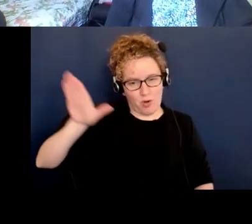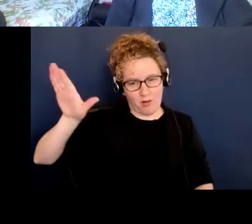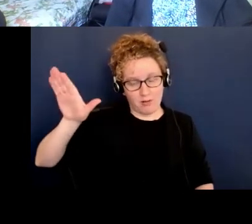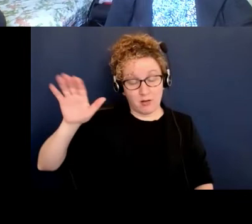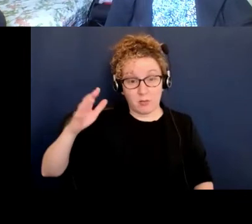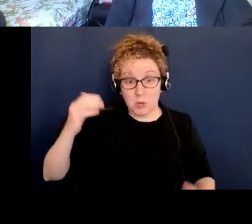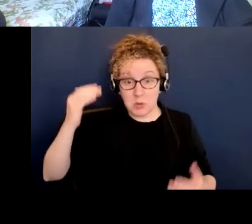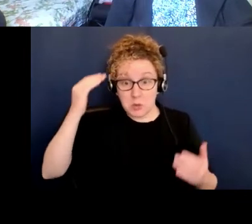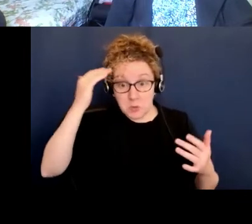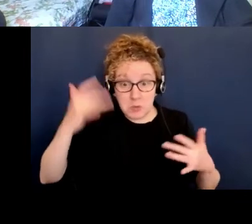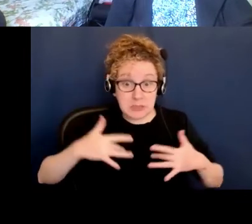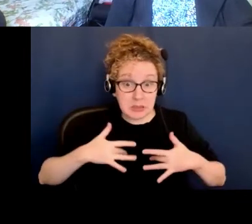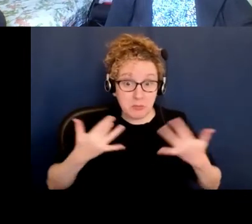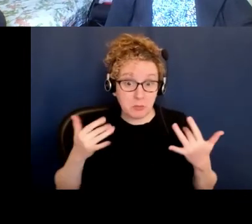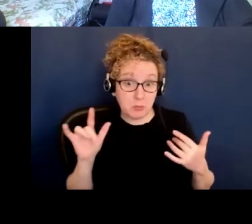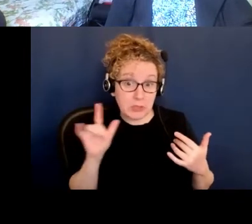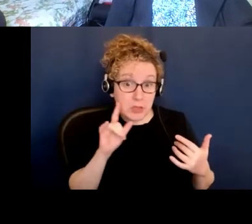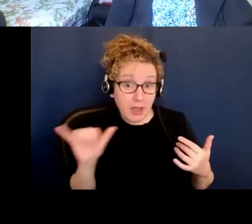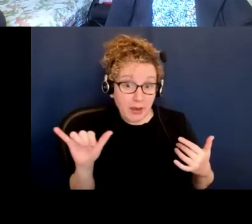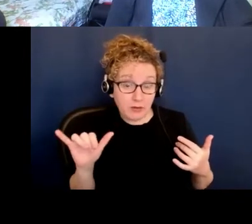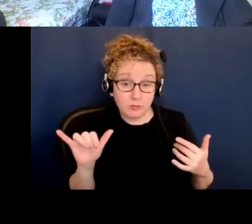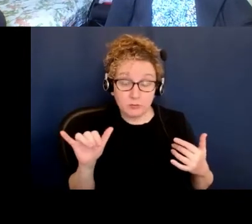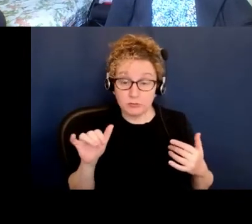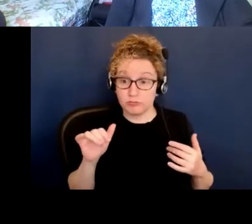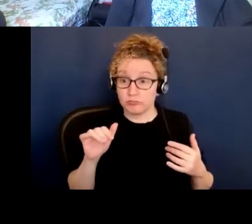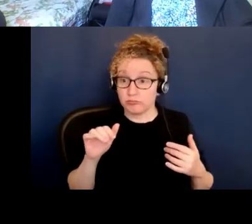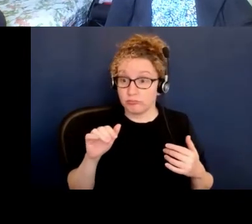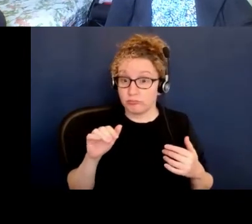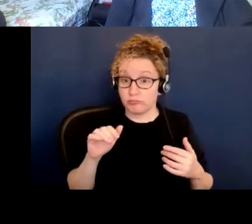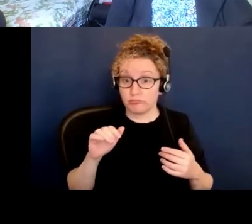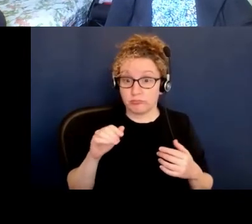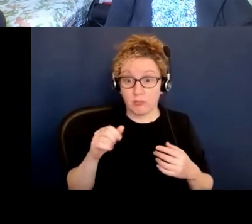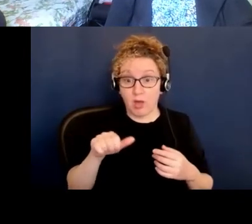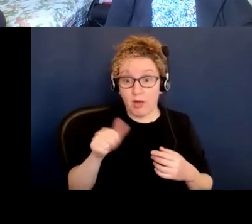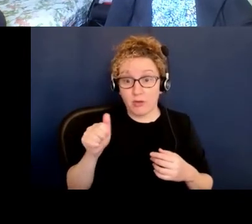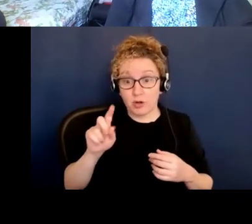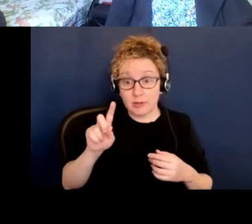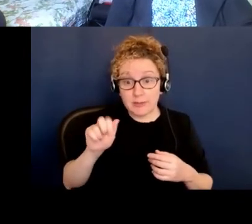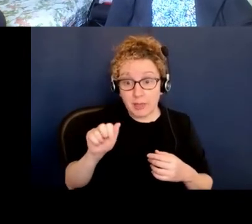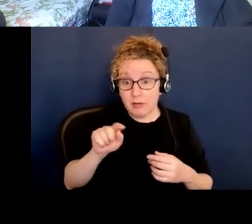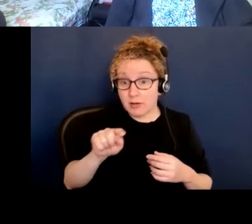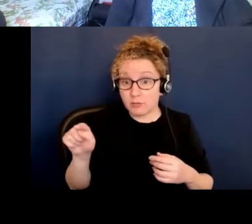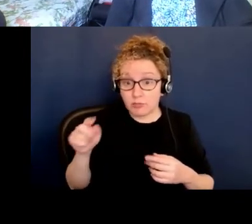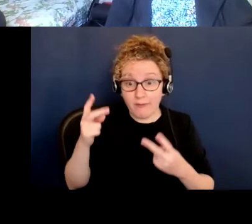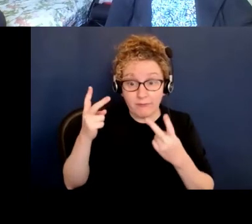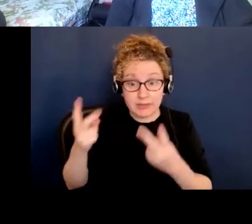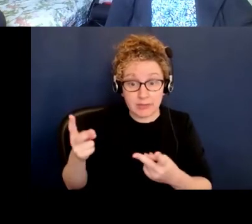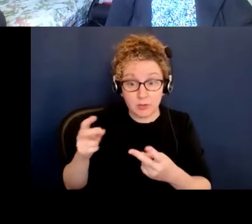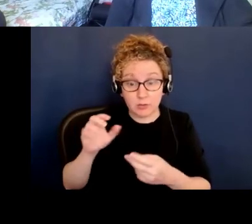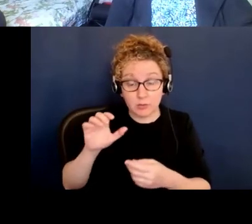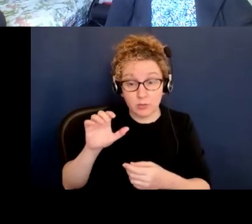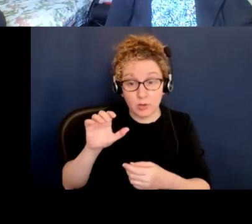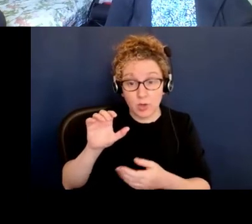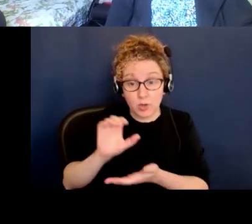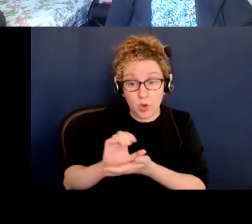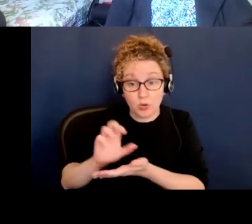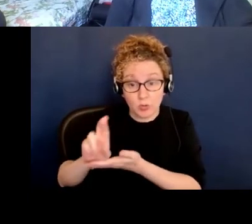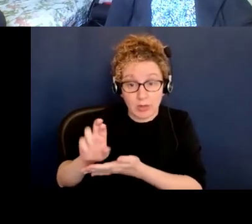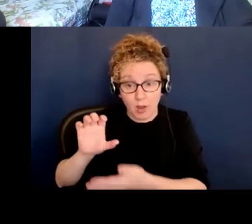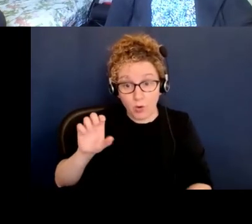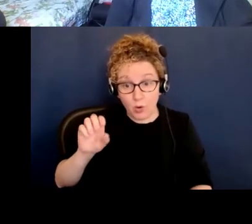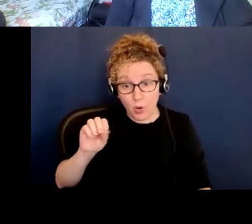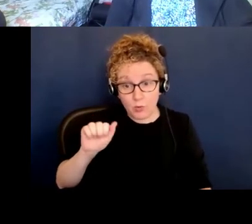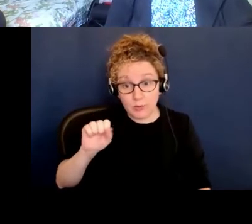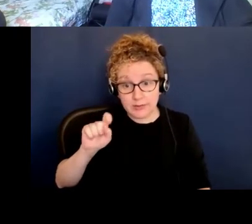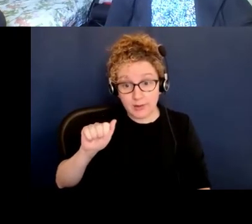what can I learn from other travelers with disabilities who have visited Costa Rica? So maybe you could search by country. Yeah, search